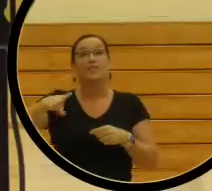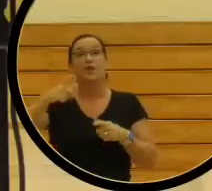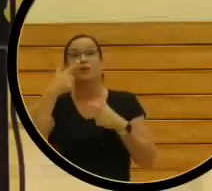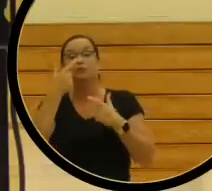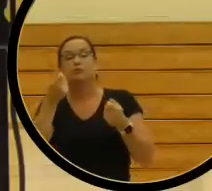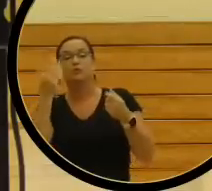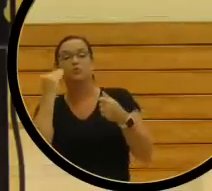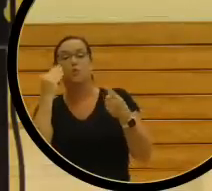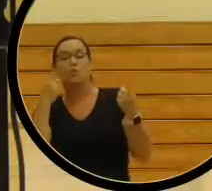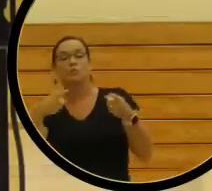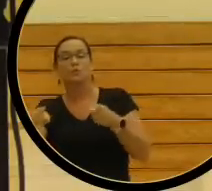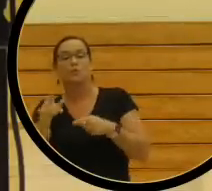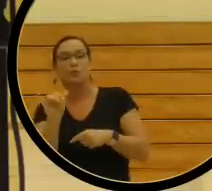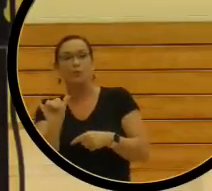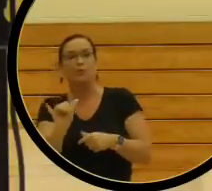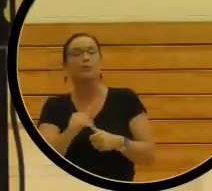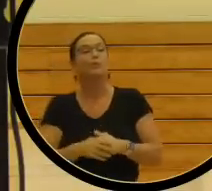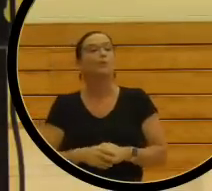well.